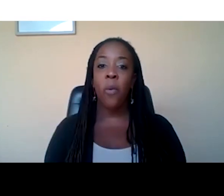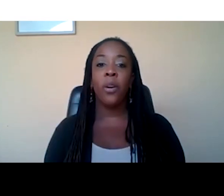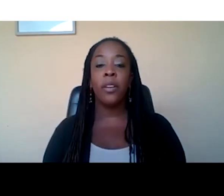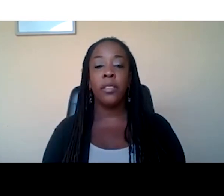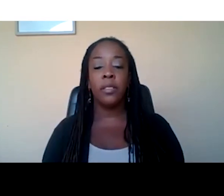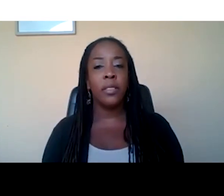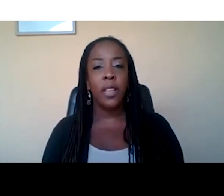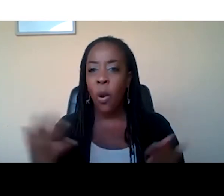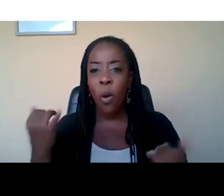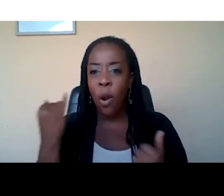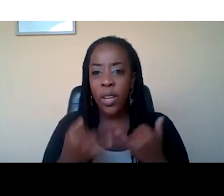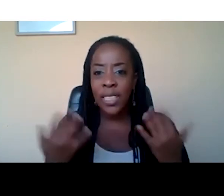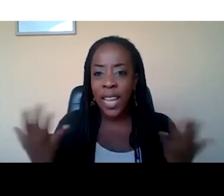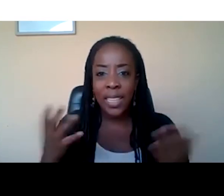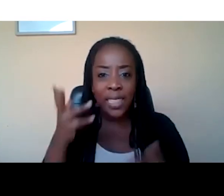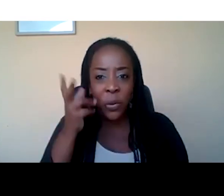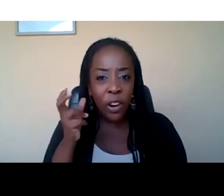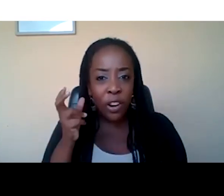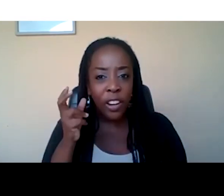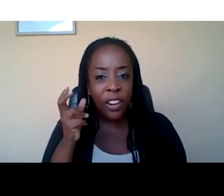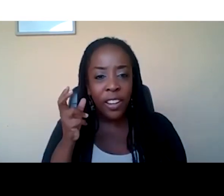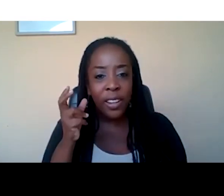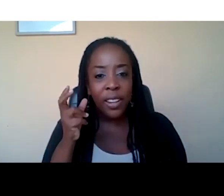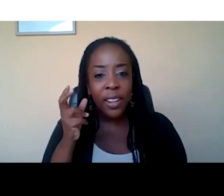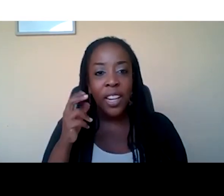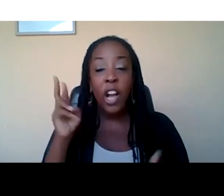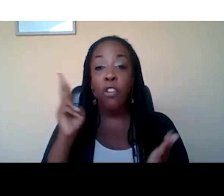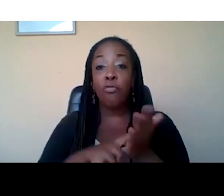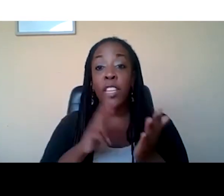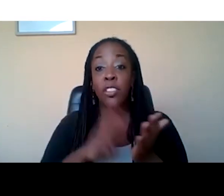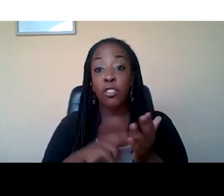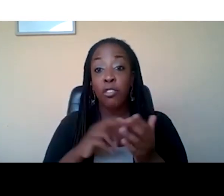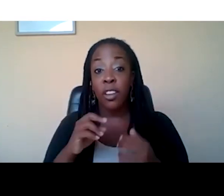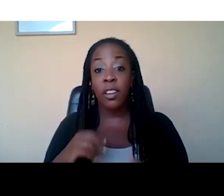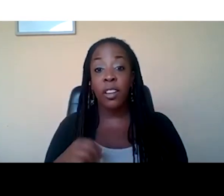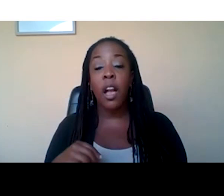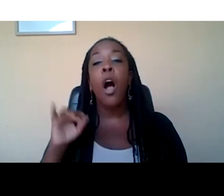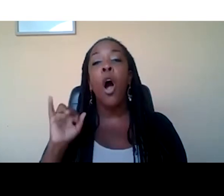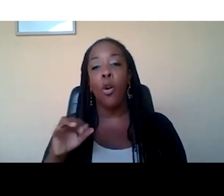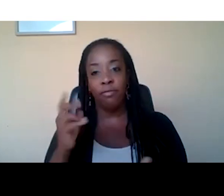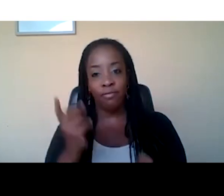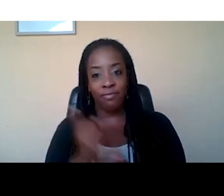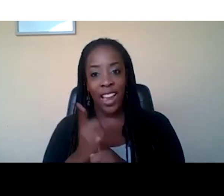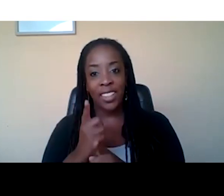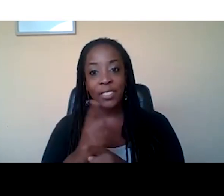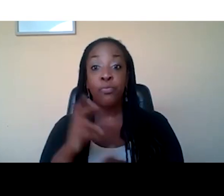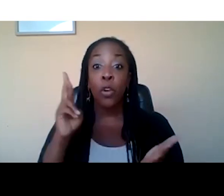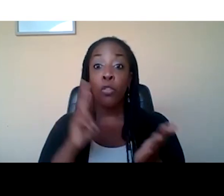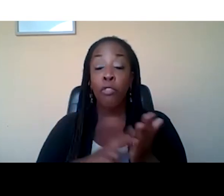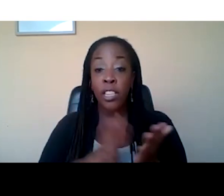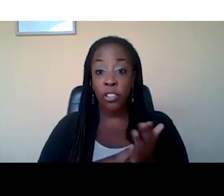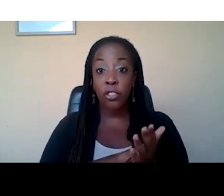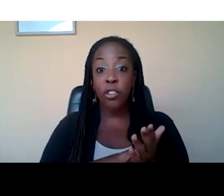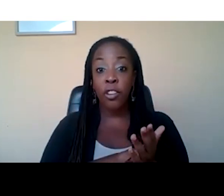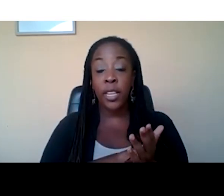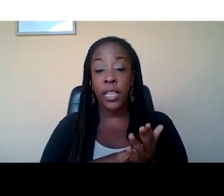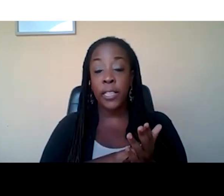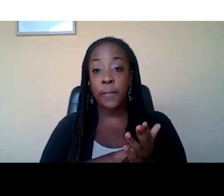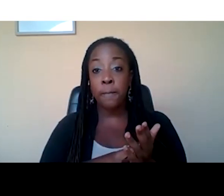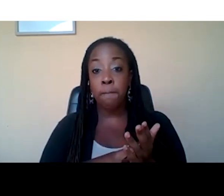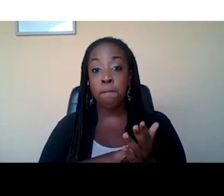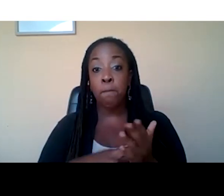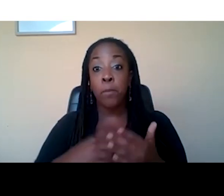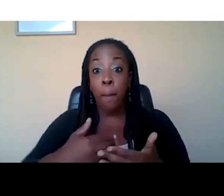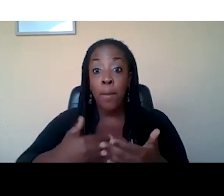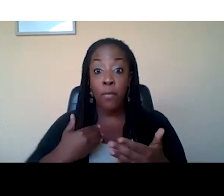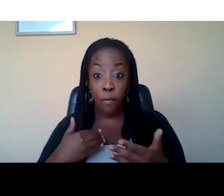What was the last thing that you heard? Registering upfront. Right, I was saying that registering upfront before a challenge